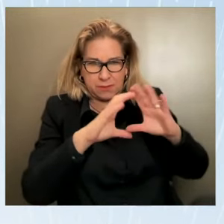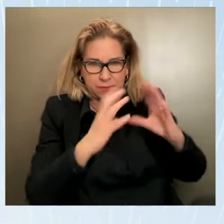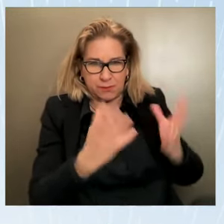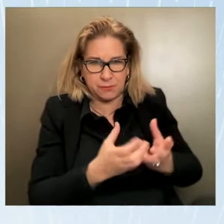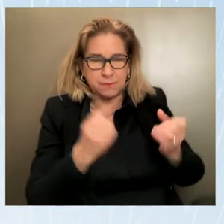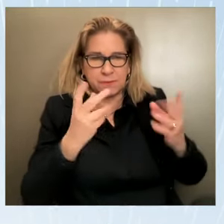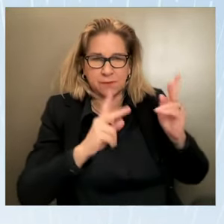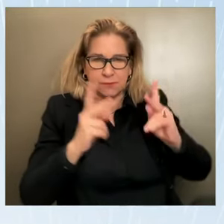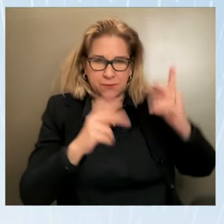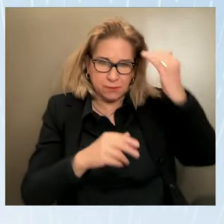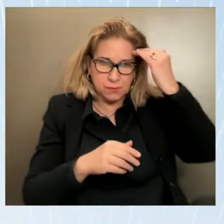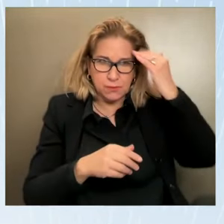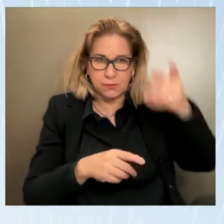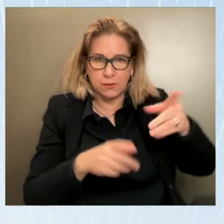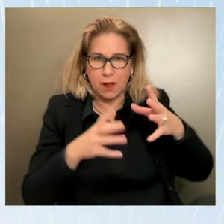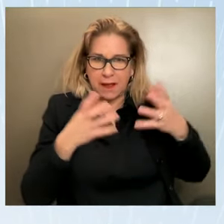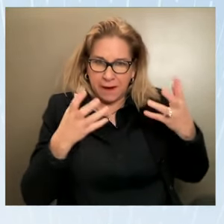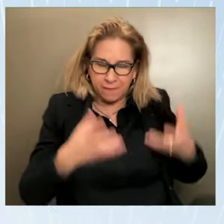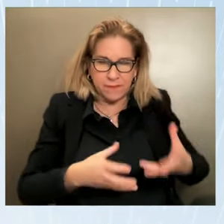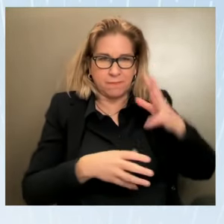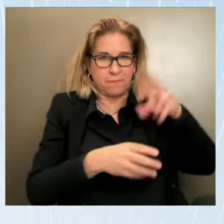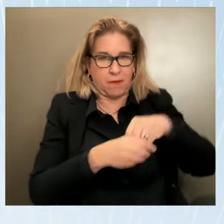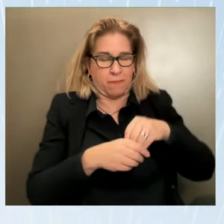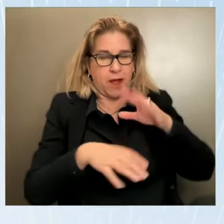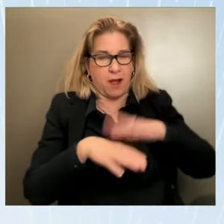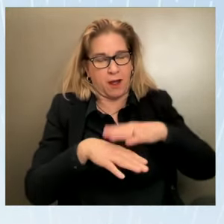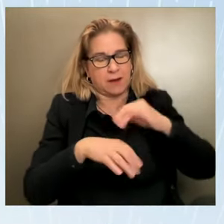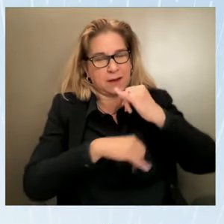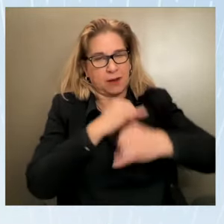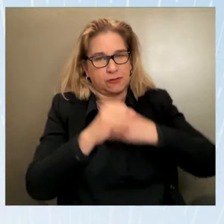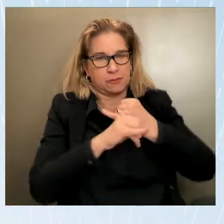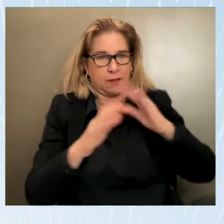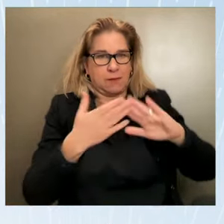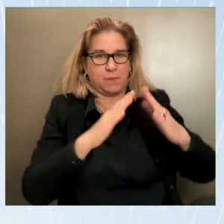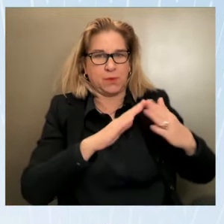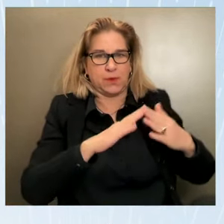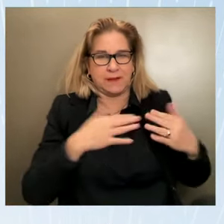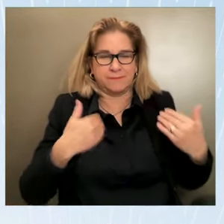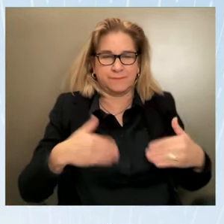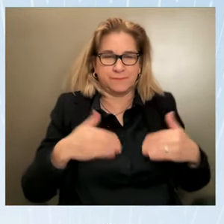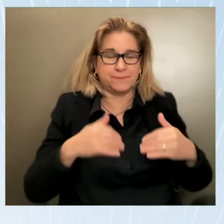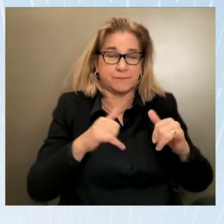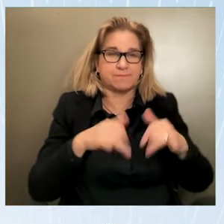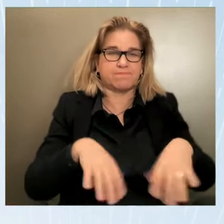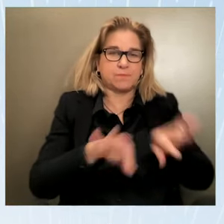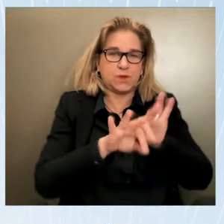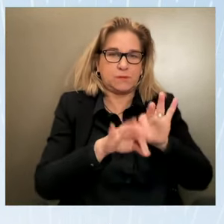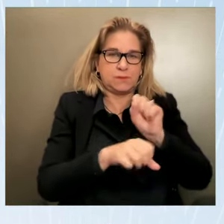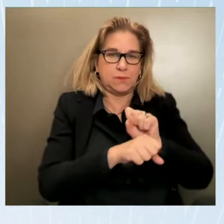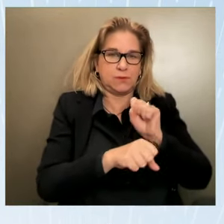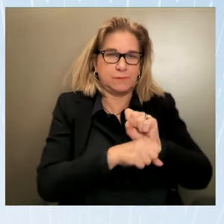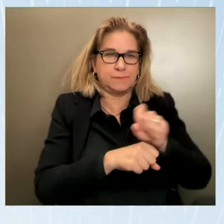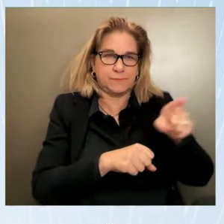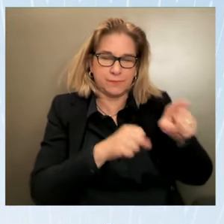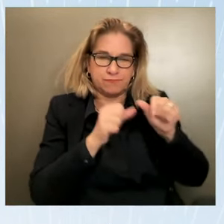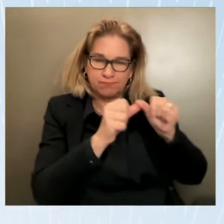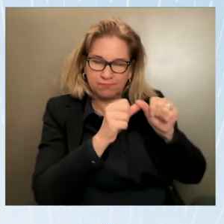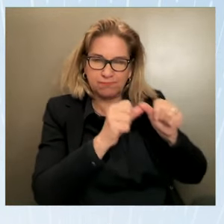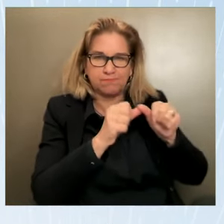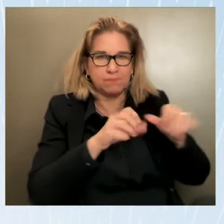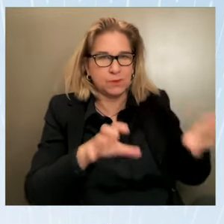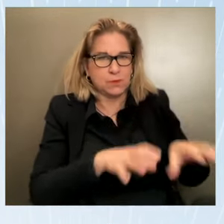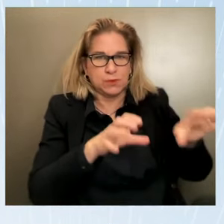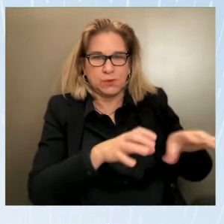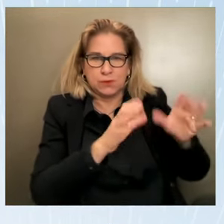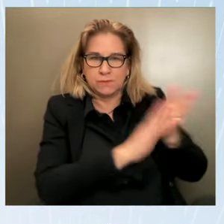the investigation prosecution piece, because one of the challenges that I know colleagues know that we have around the world is, particularly with the trafficking